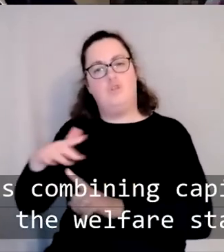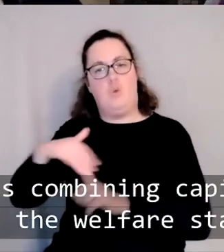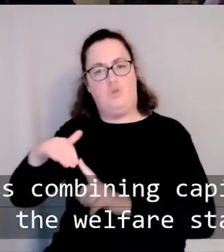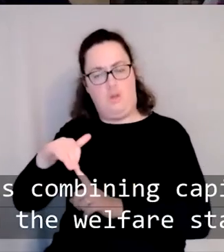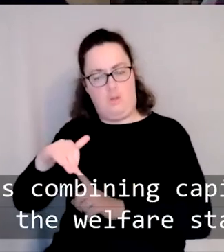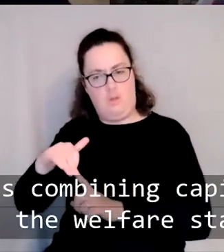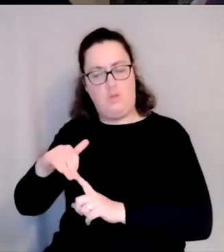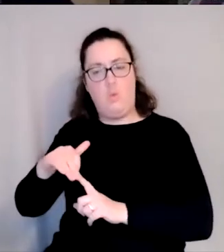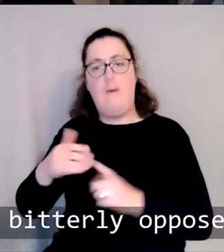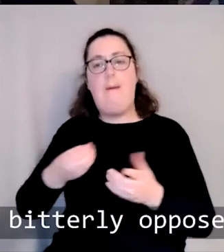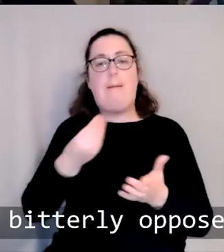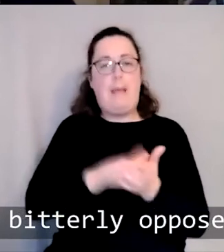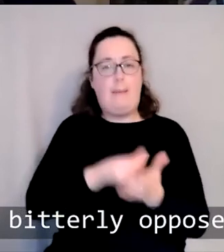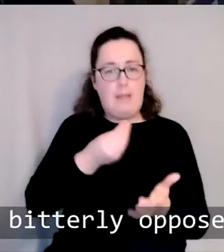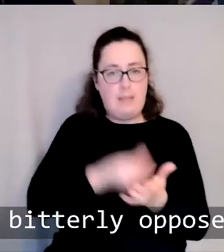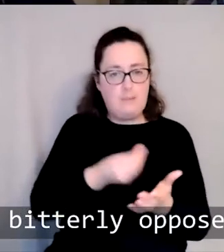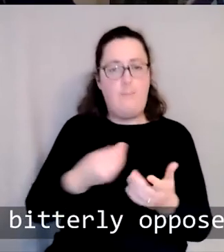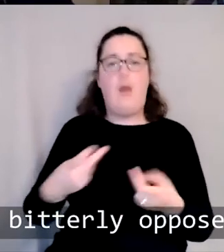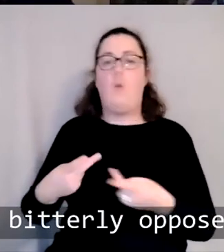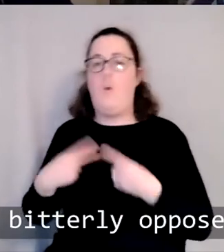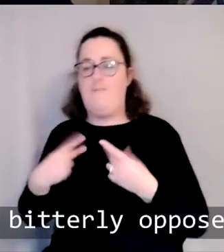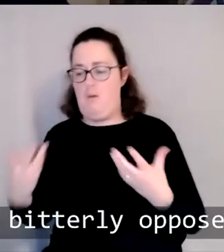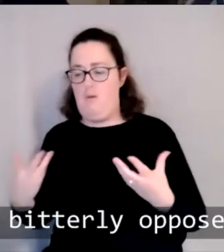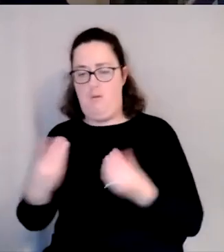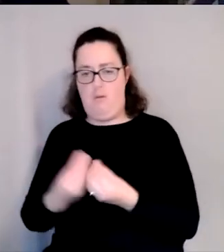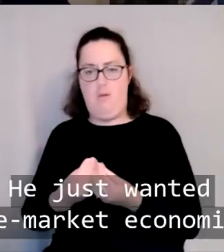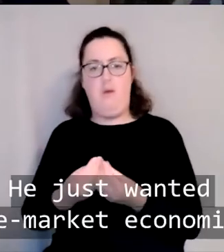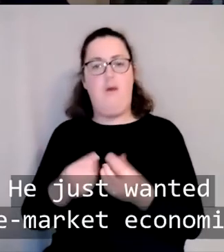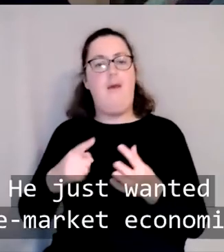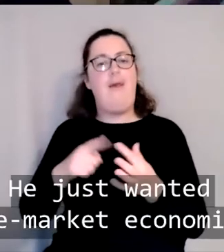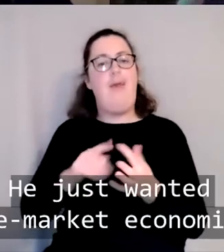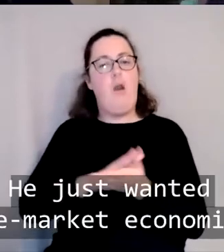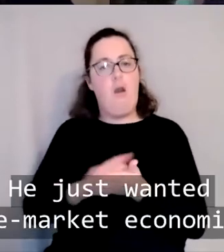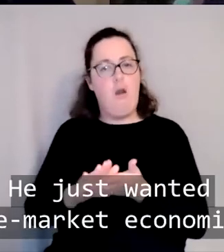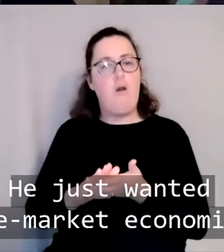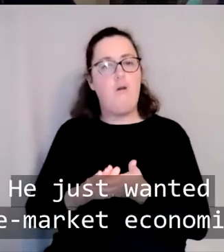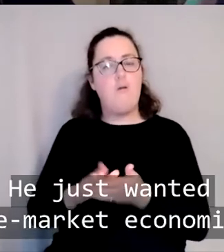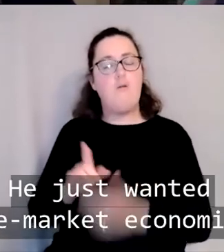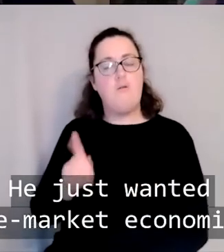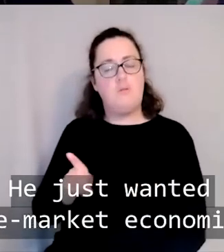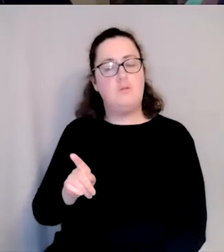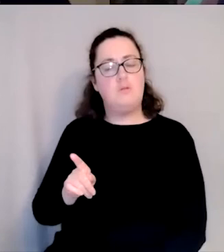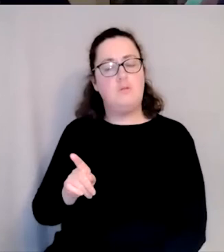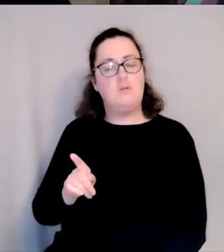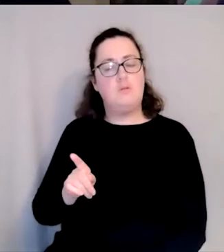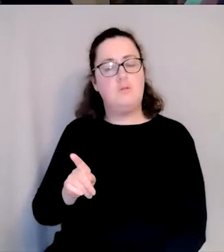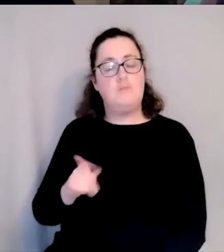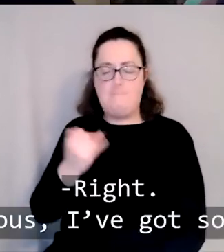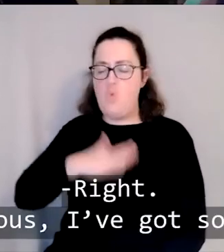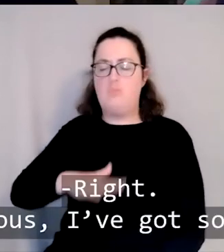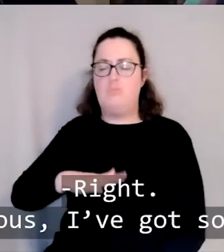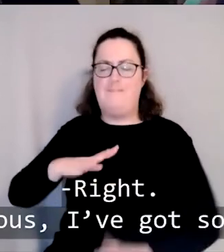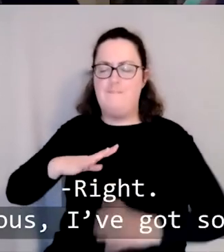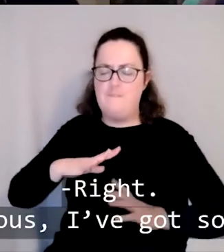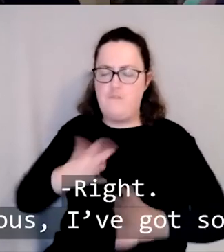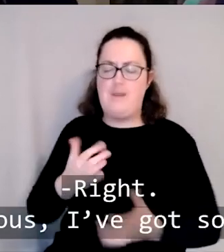capitalism with a welfare state. Earhart was bitterly opposed to that. He just wanted free market economics.